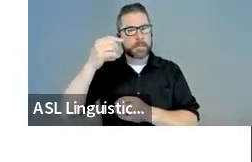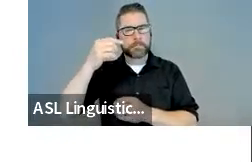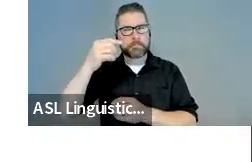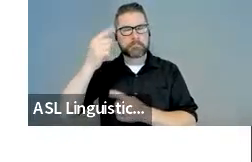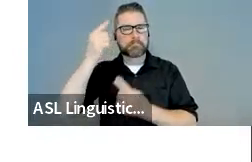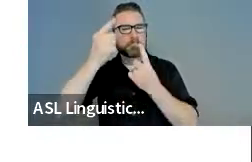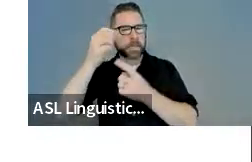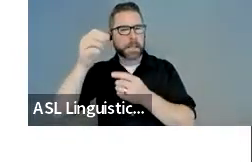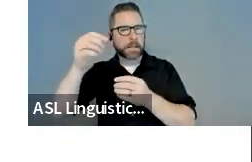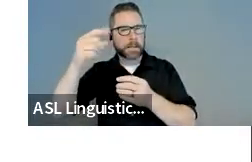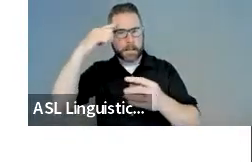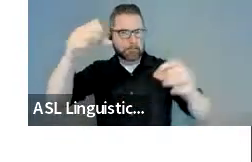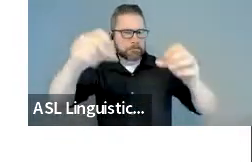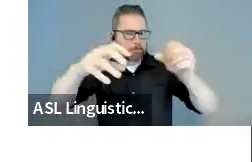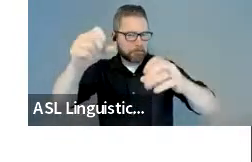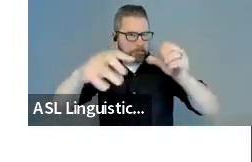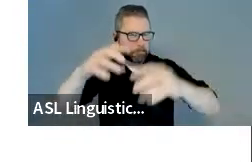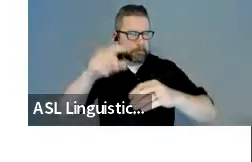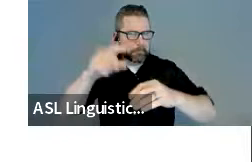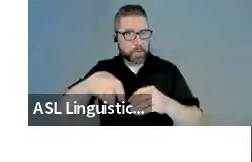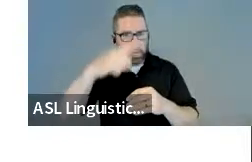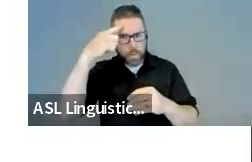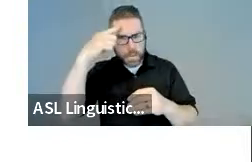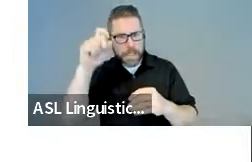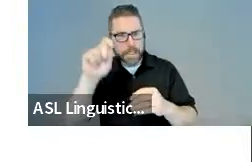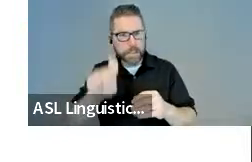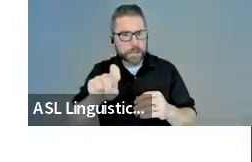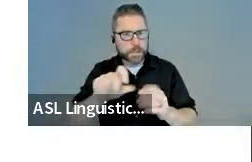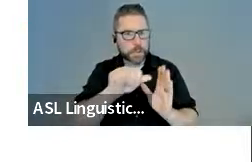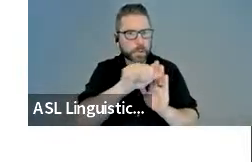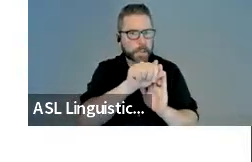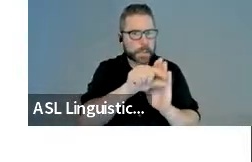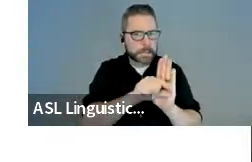be included as agenda items. And during those